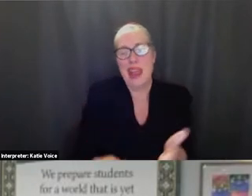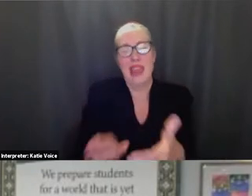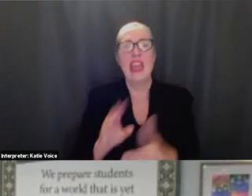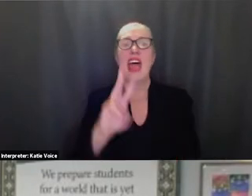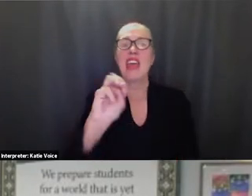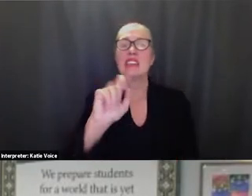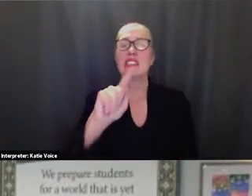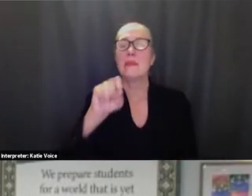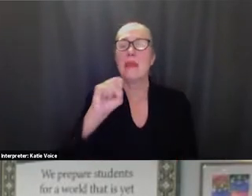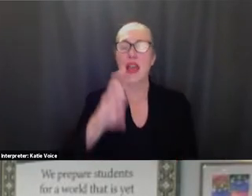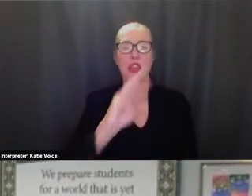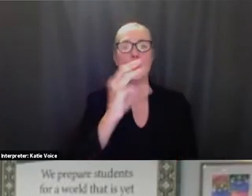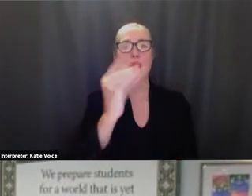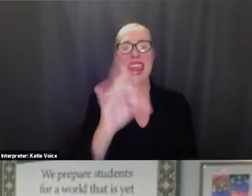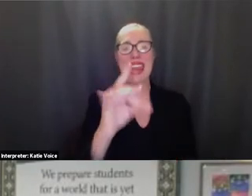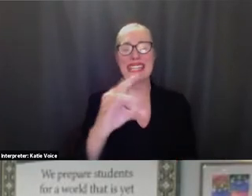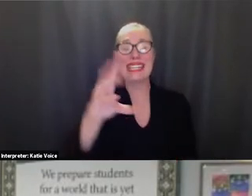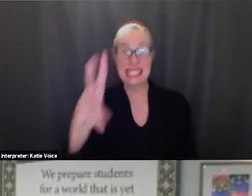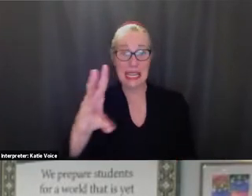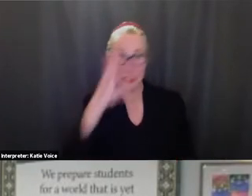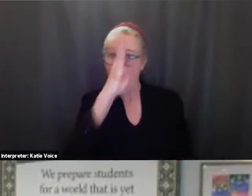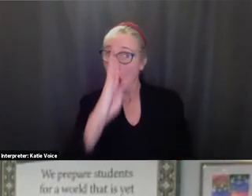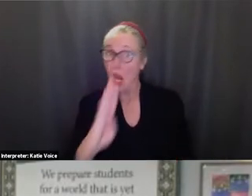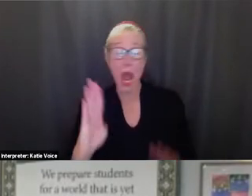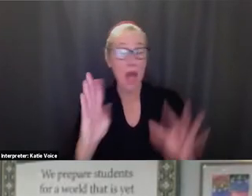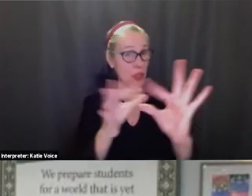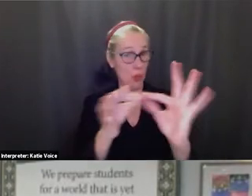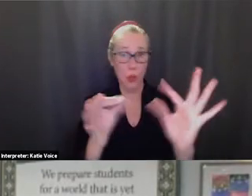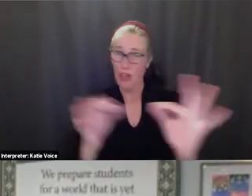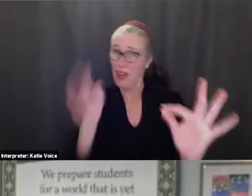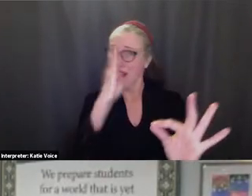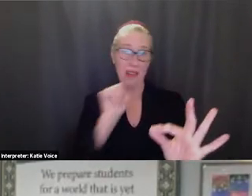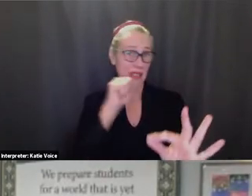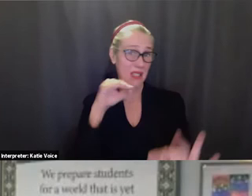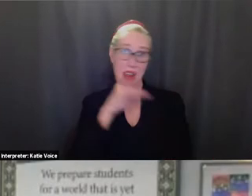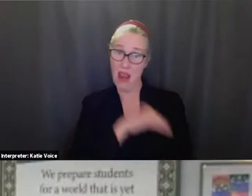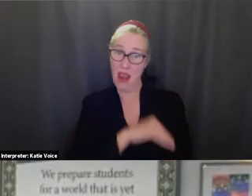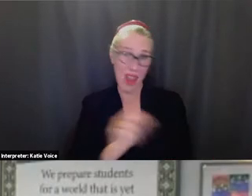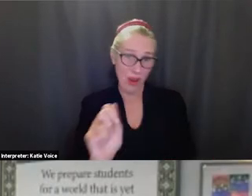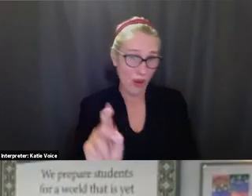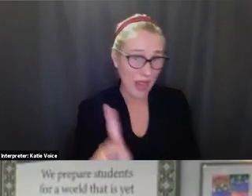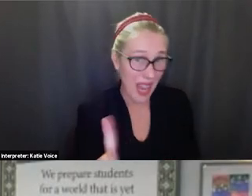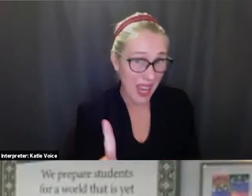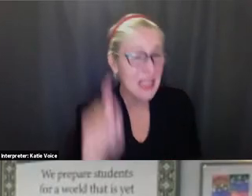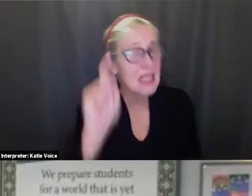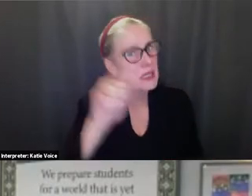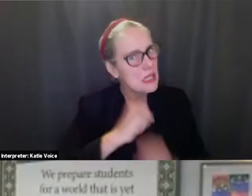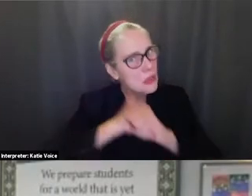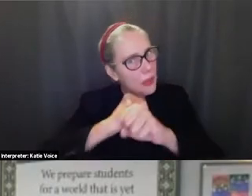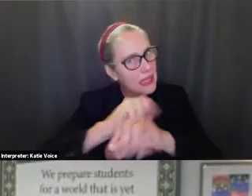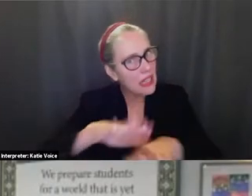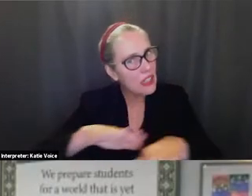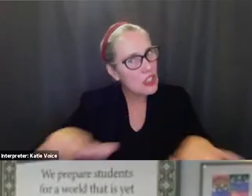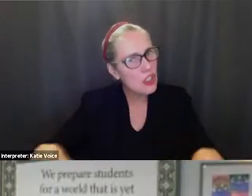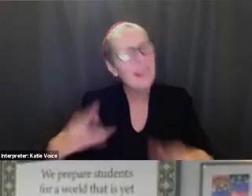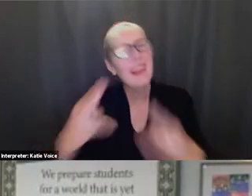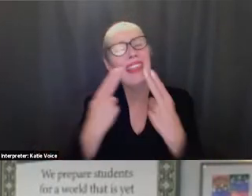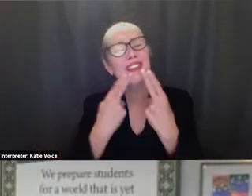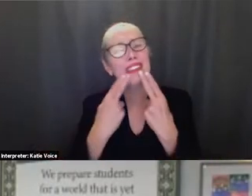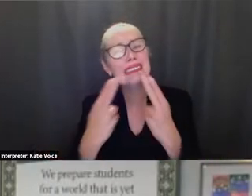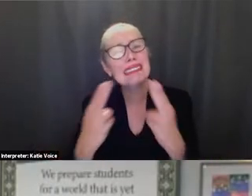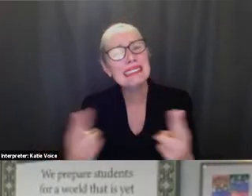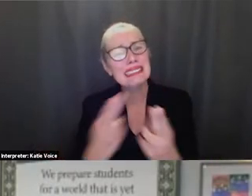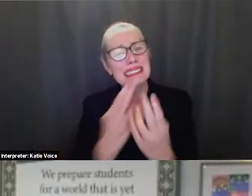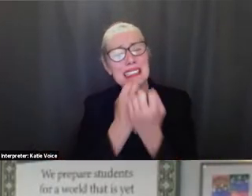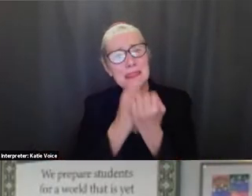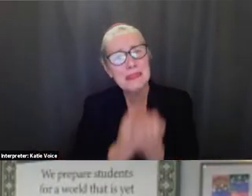6 this is god's word god doesn't lie okay we need to protect our children's innocence you need to